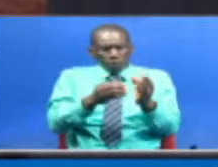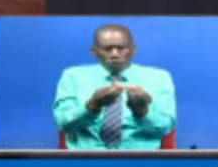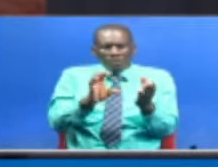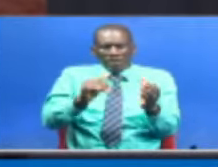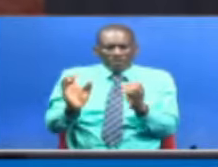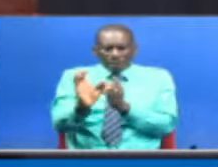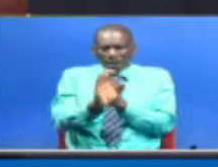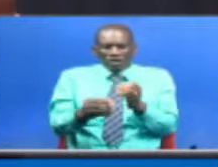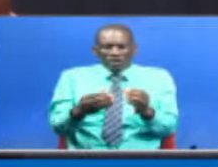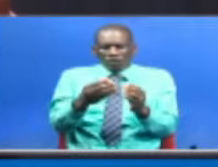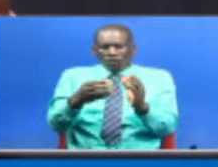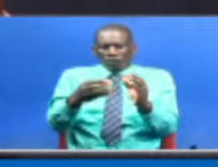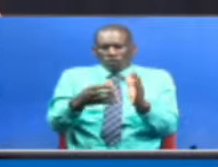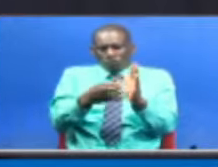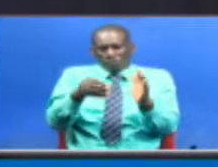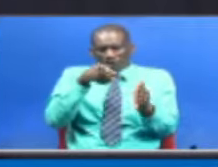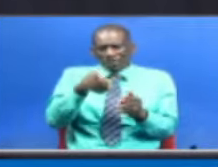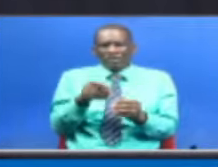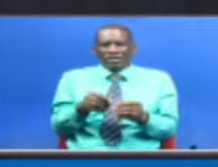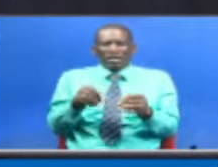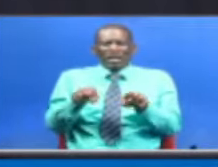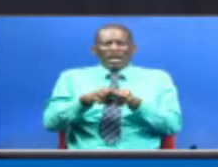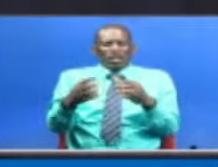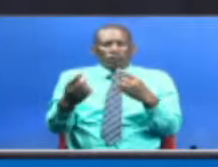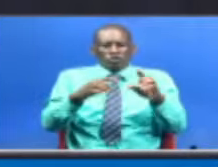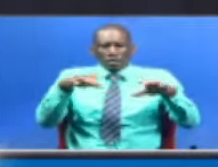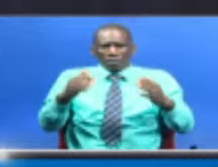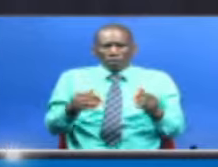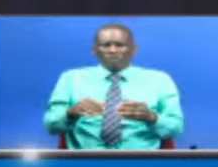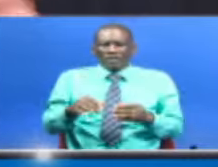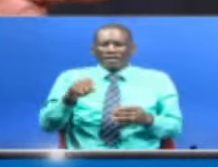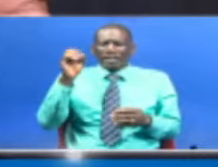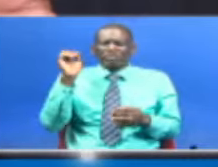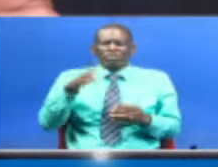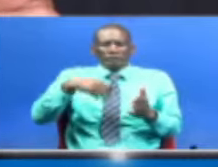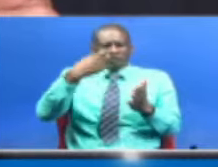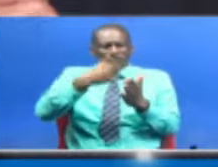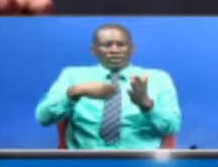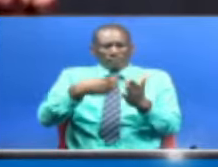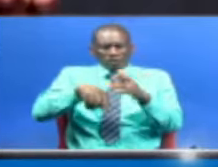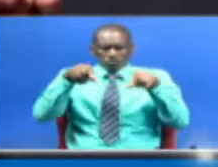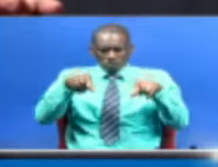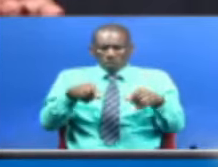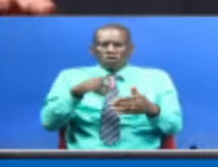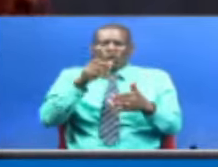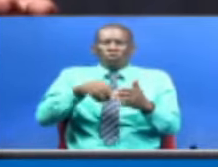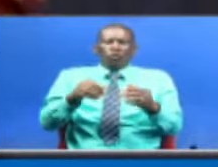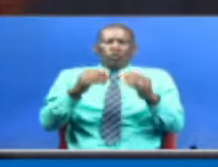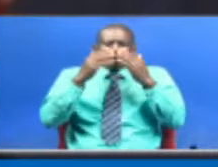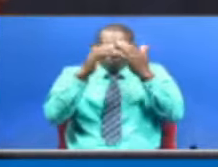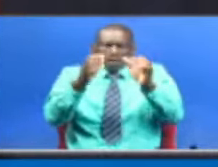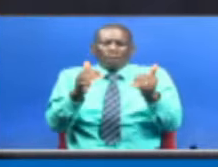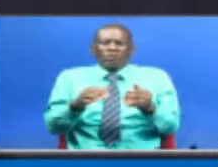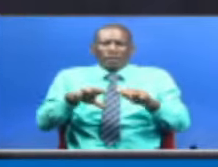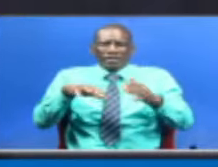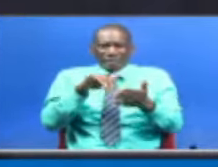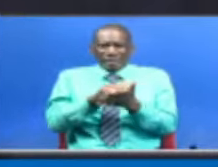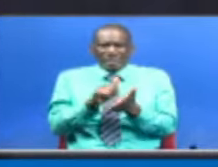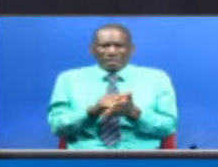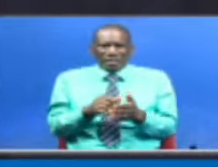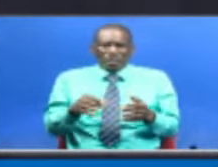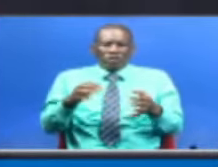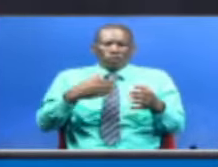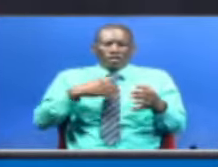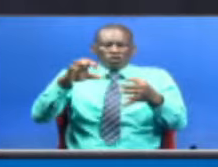countries. And even as we talked about expensive tariffs today, what we may not be aware about is that we